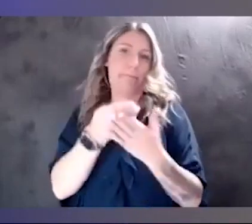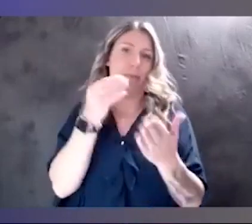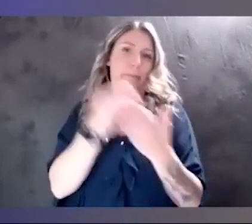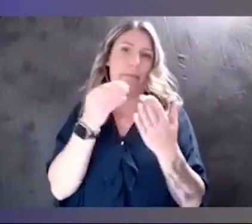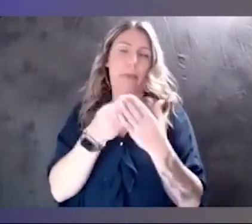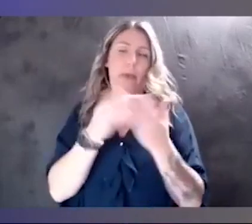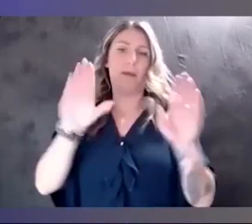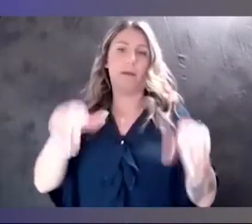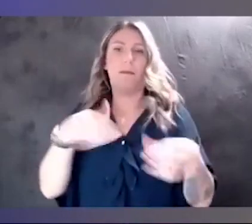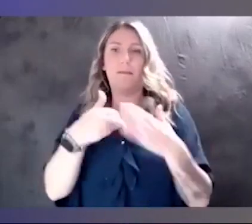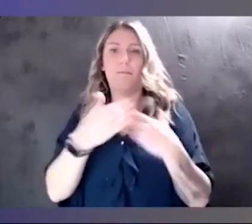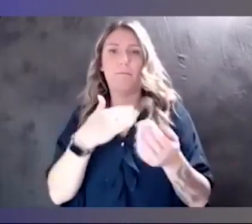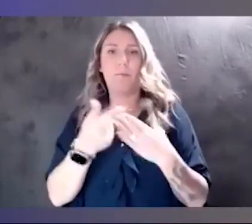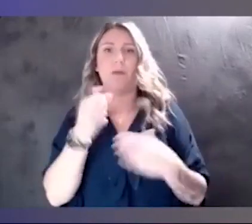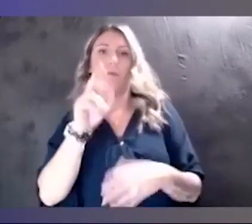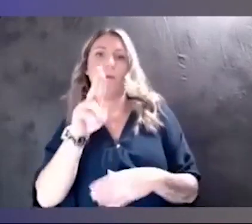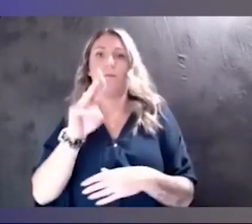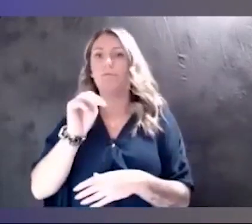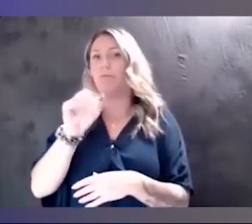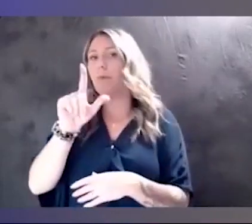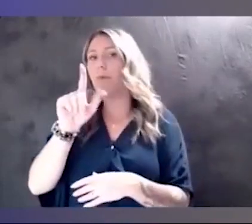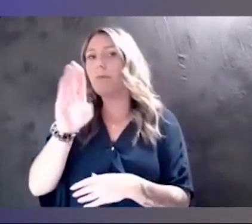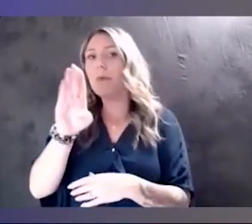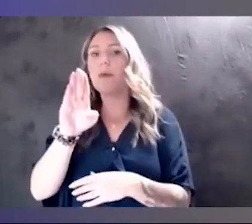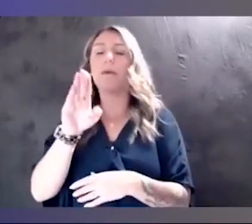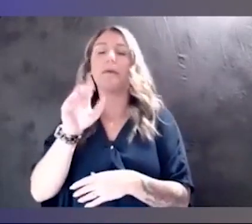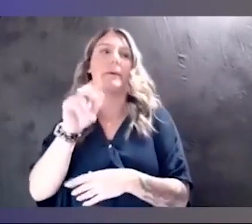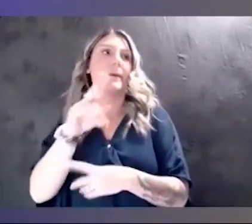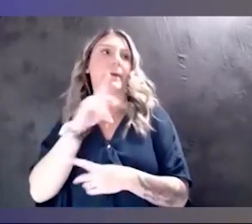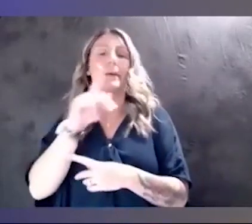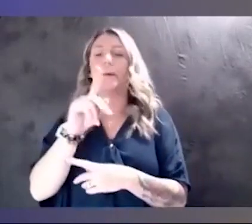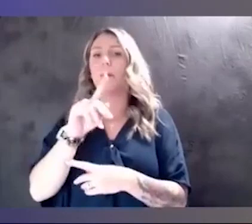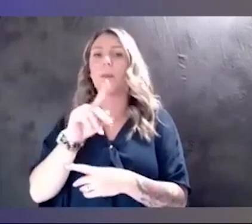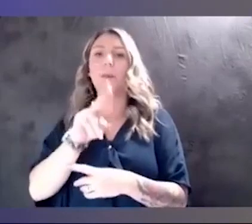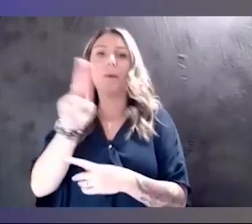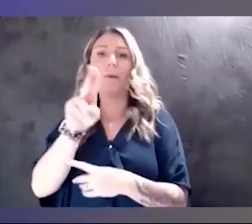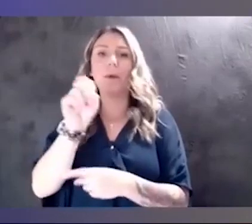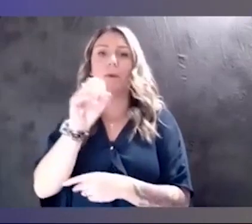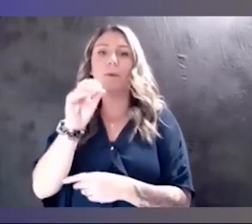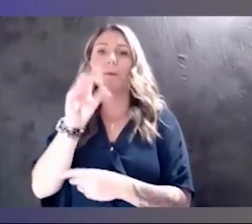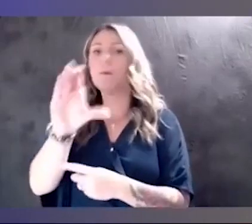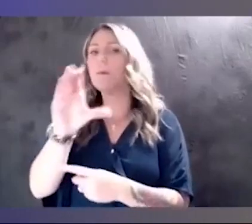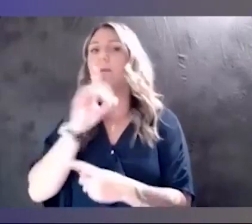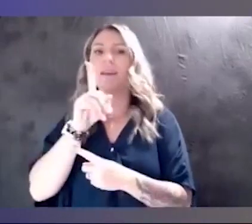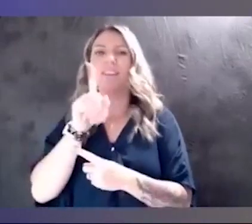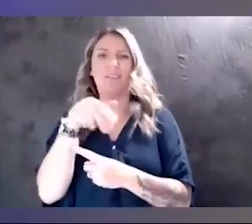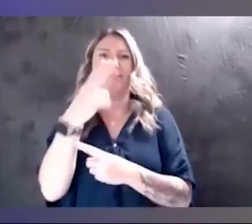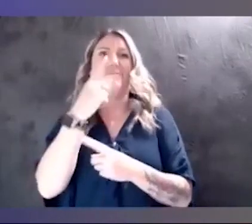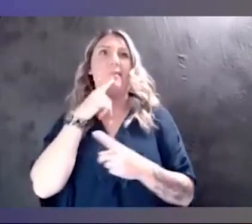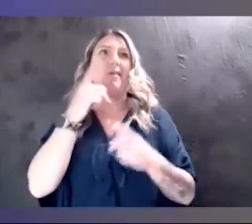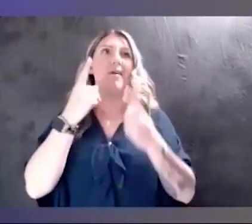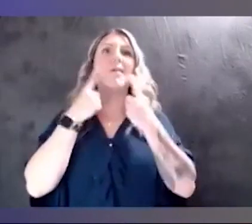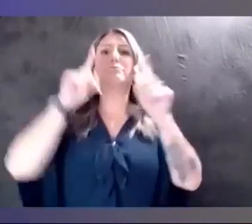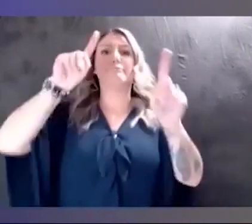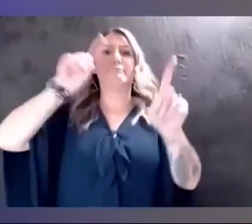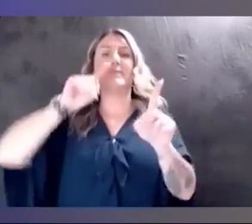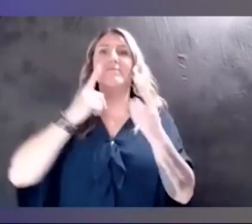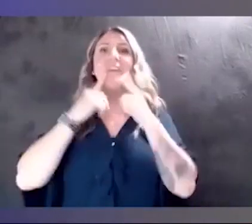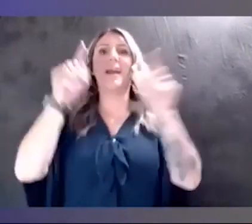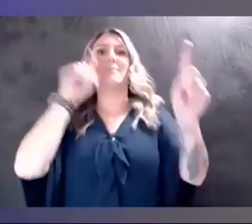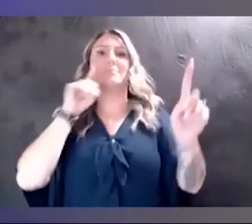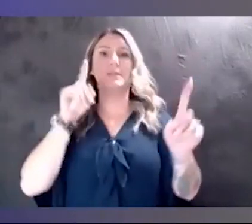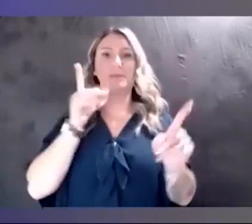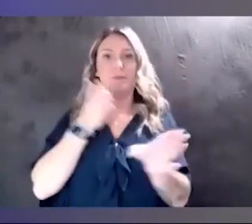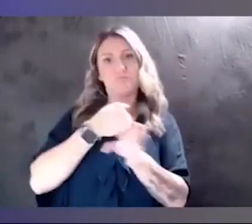or the USOC. And it's just one of the high profile things that we can do at that level. But to trickle